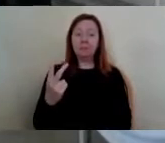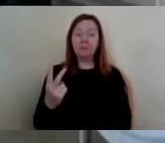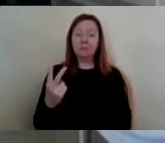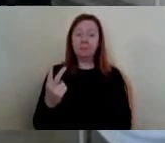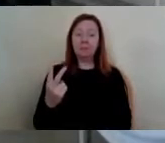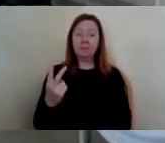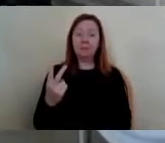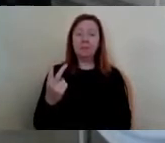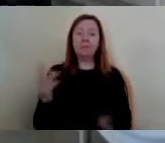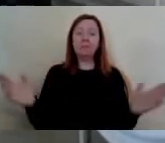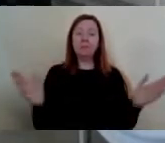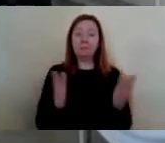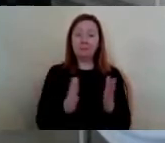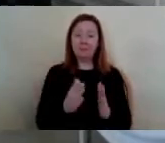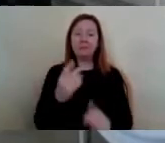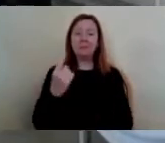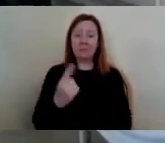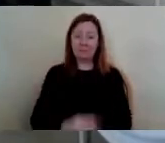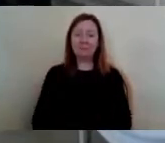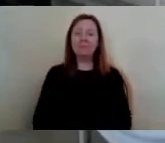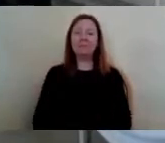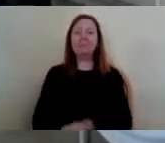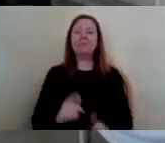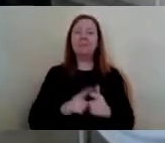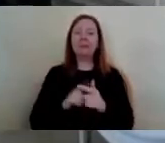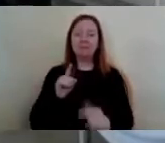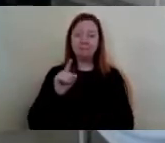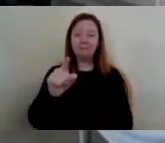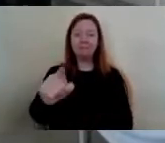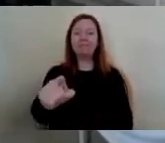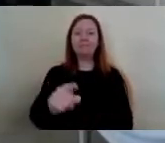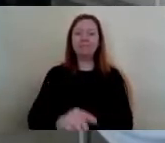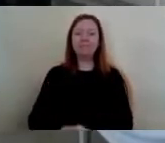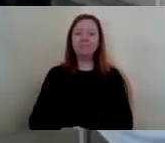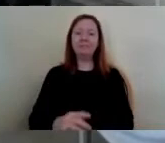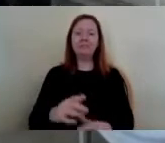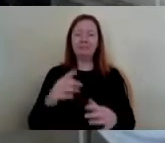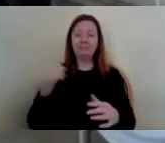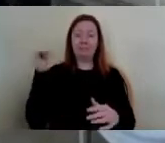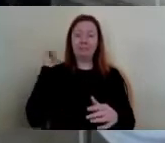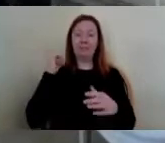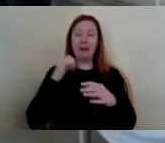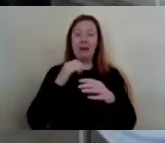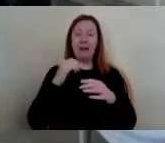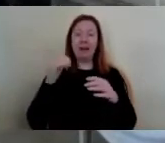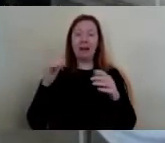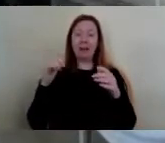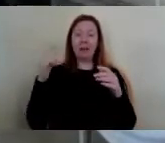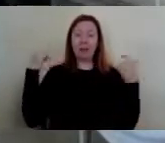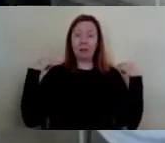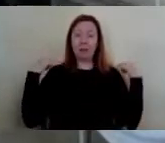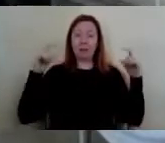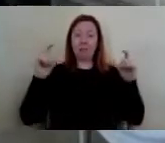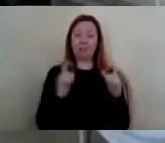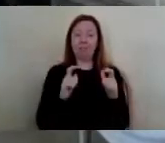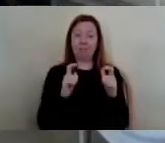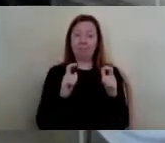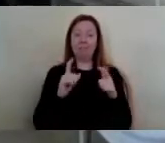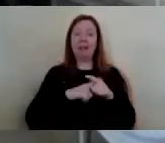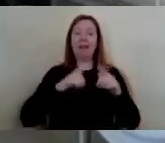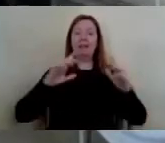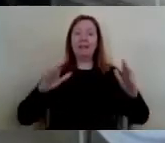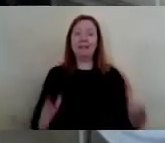5, 4, 3, 2. Bring those palms back together. Press those arms straight out, pinching those shoulder blades like there's an imaginary wall behind you, and